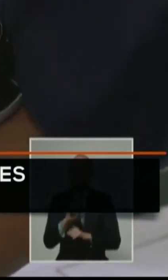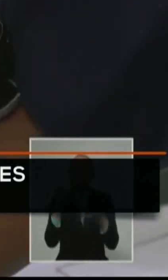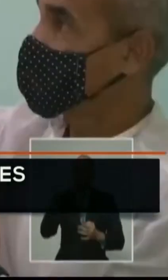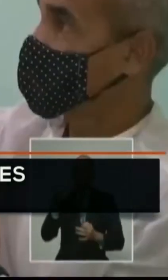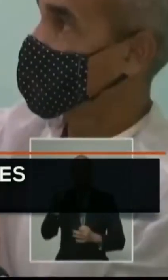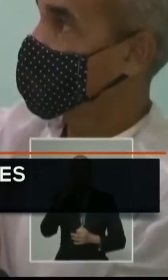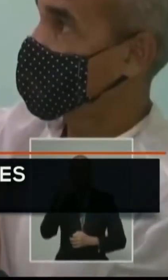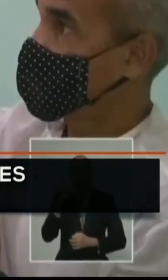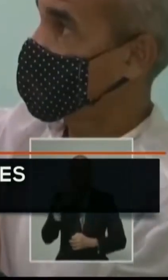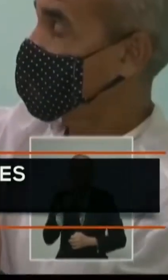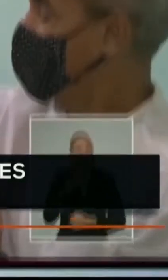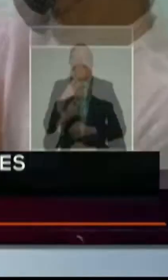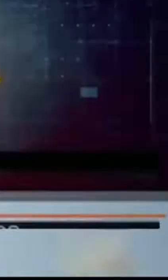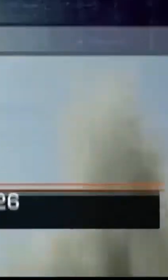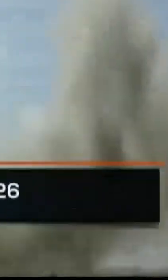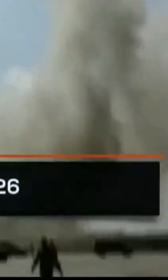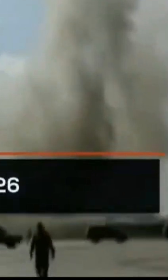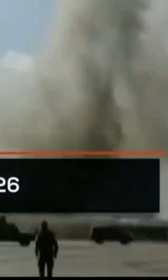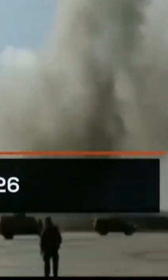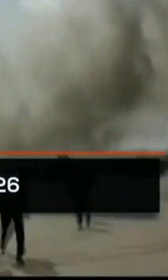safe.